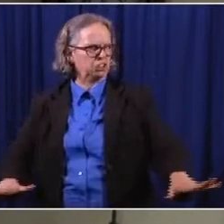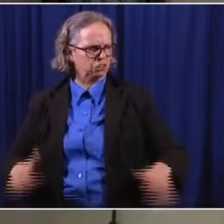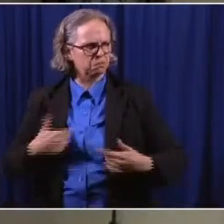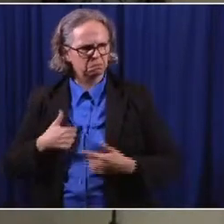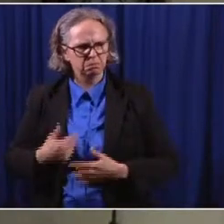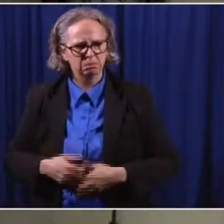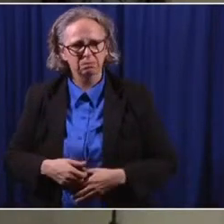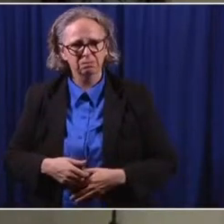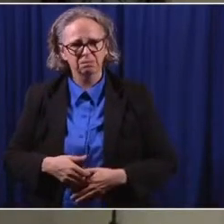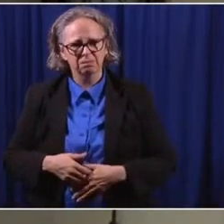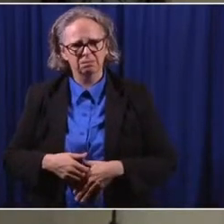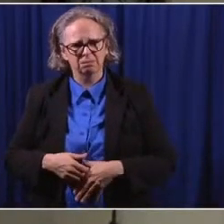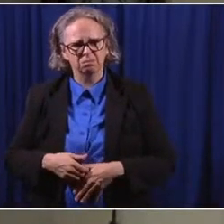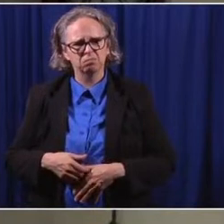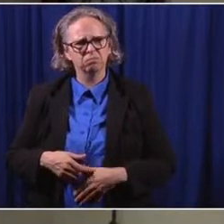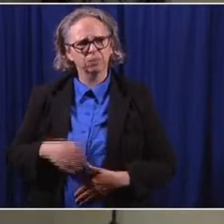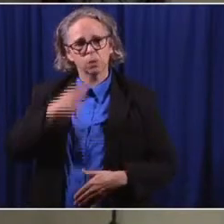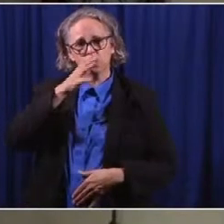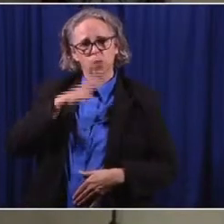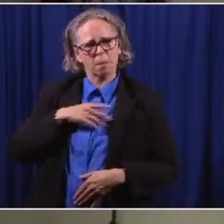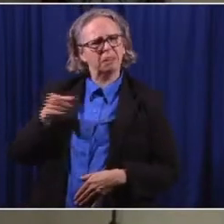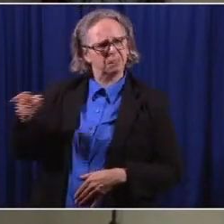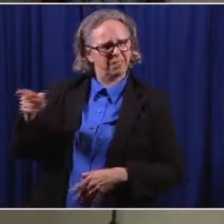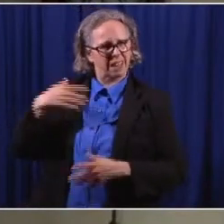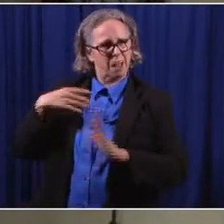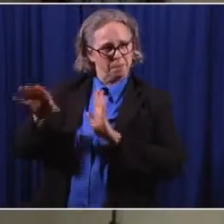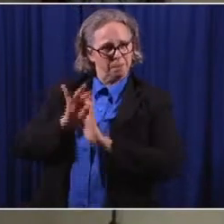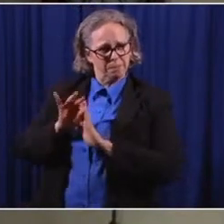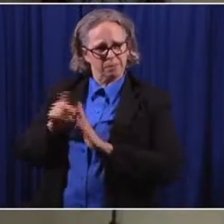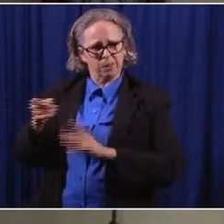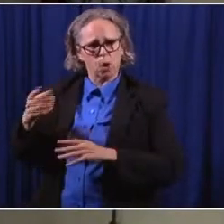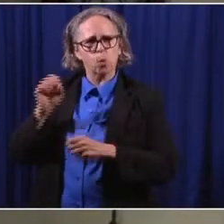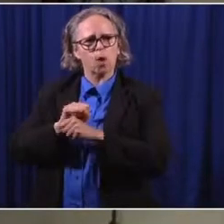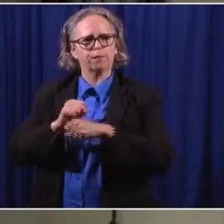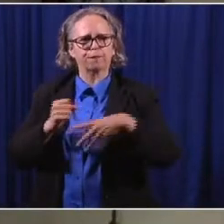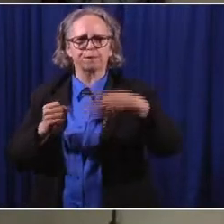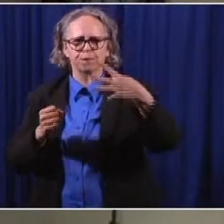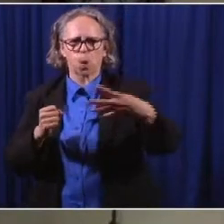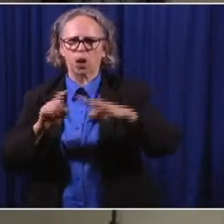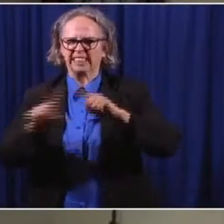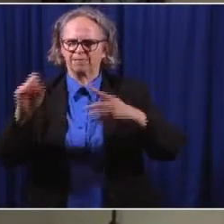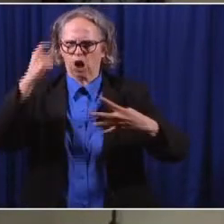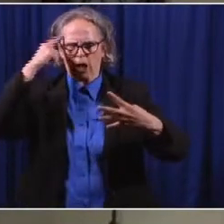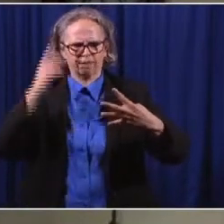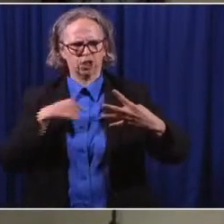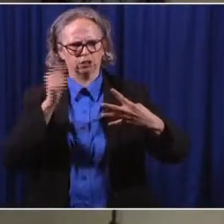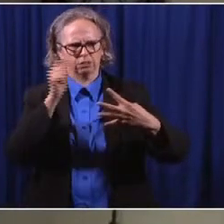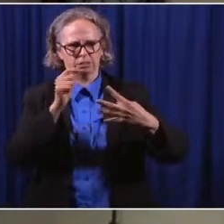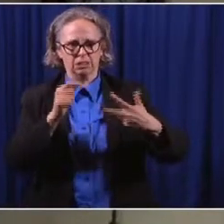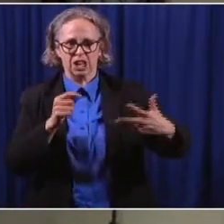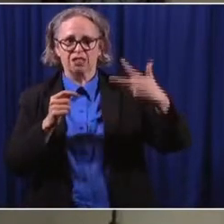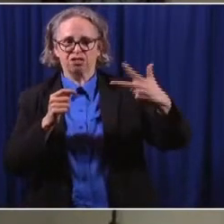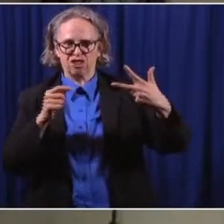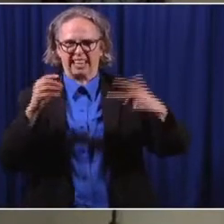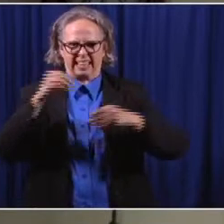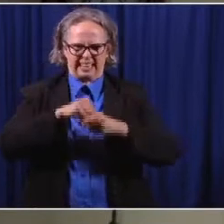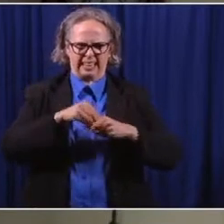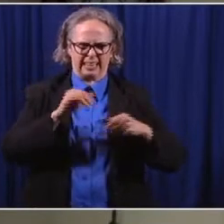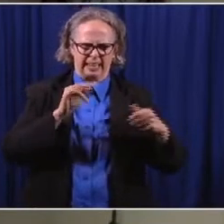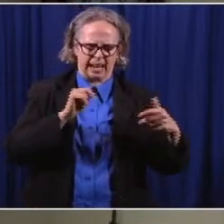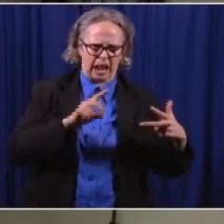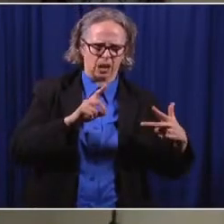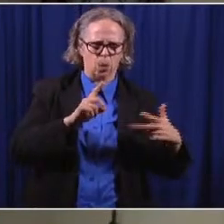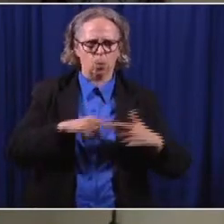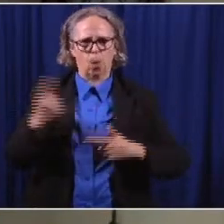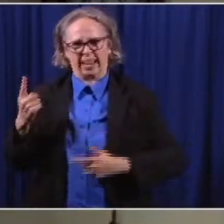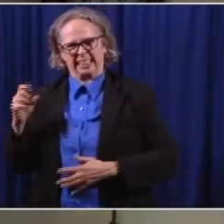for 4 administrations in Indiana, 3 in Indiana, 1 in South Carolina.